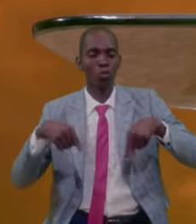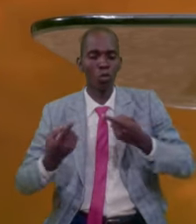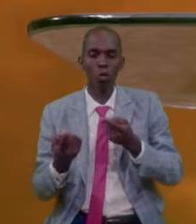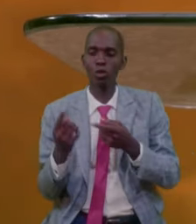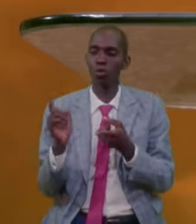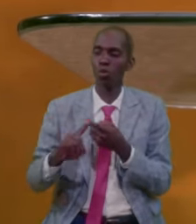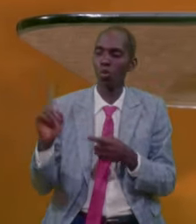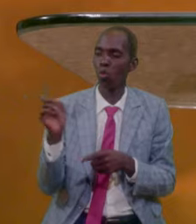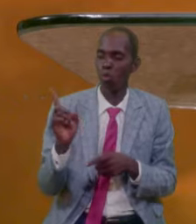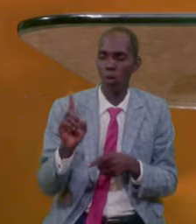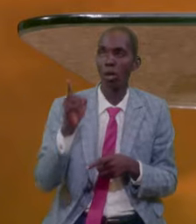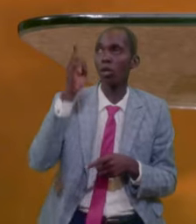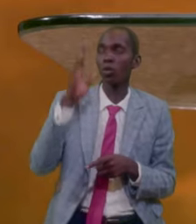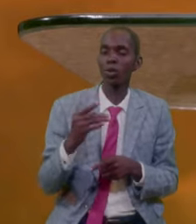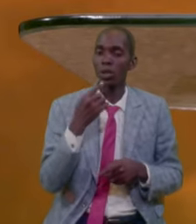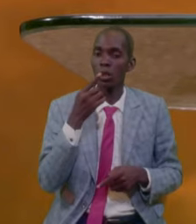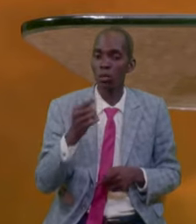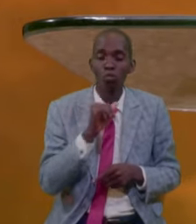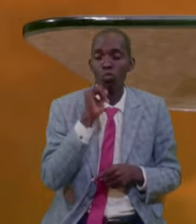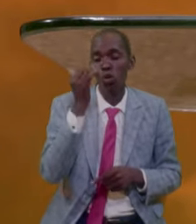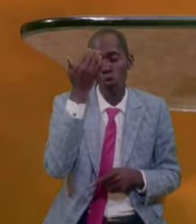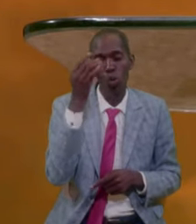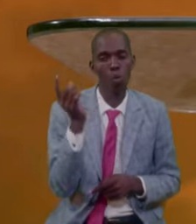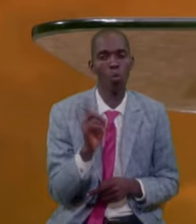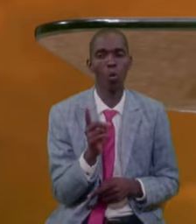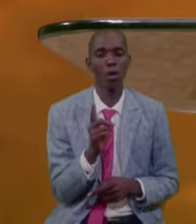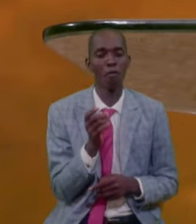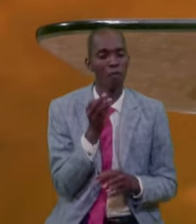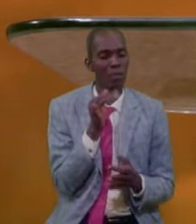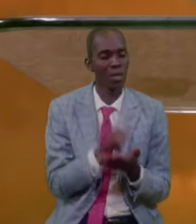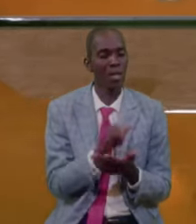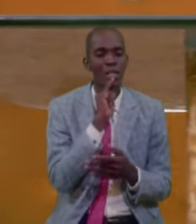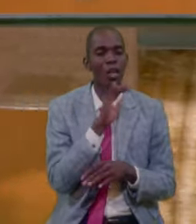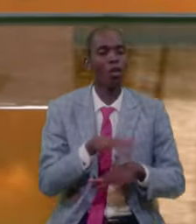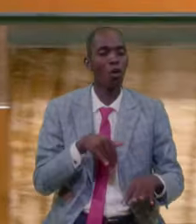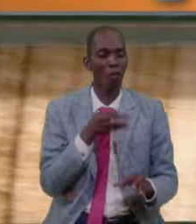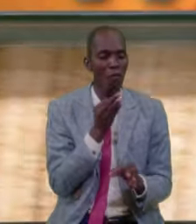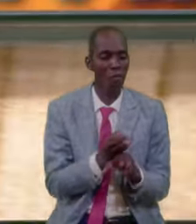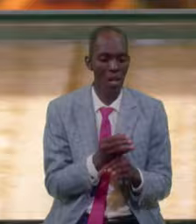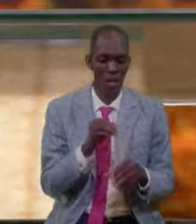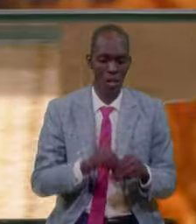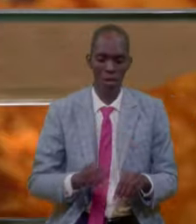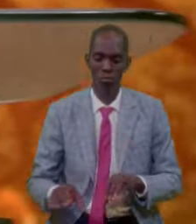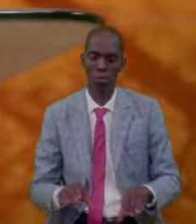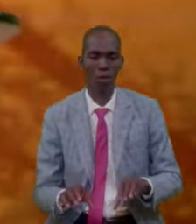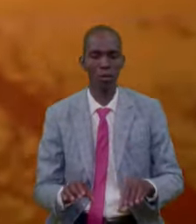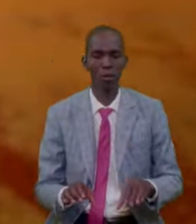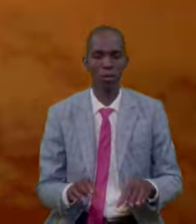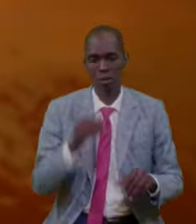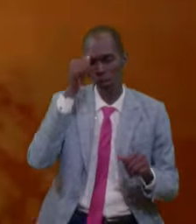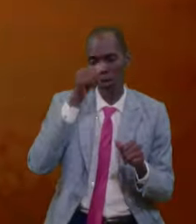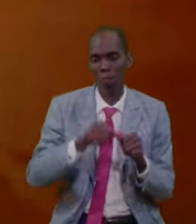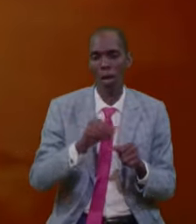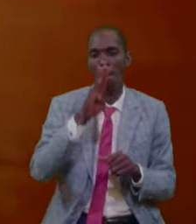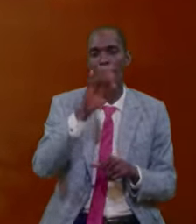he went. Faith in action. By faith, Noah, when he